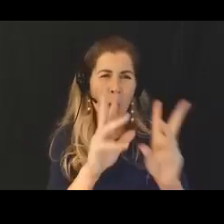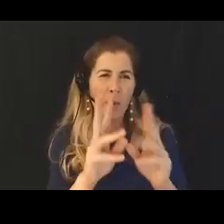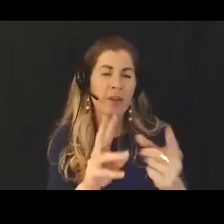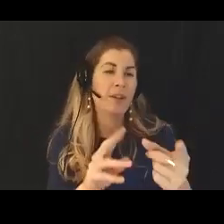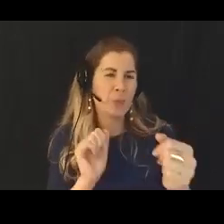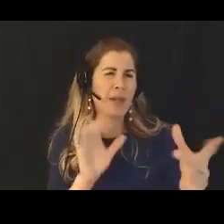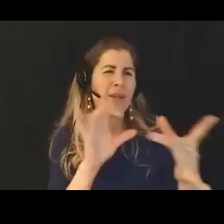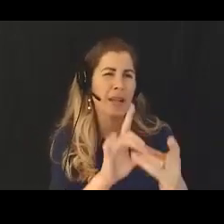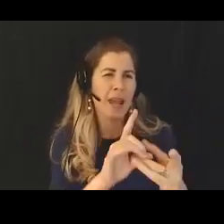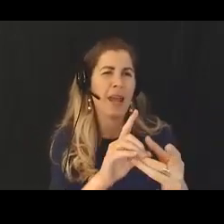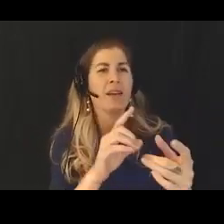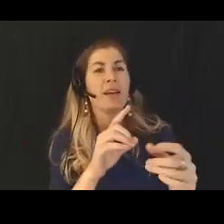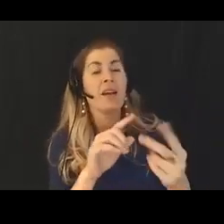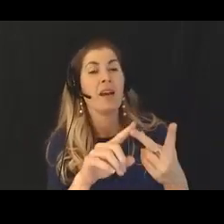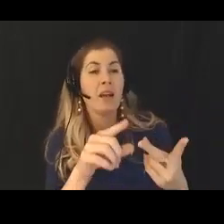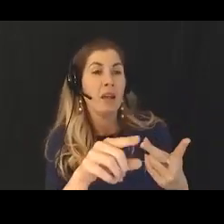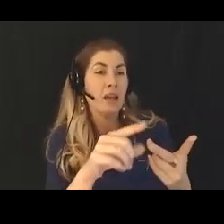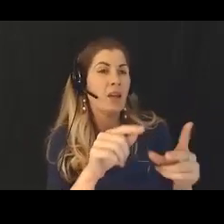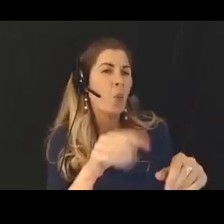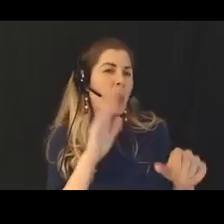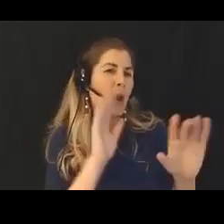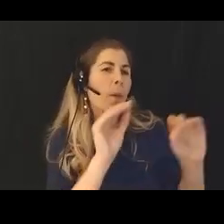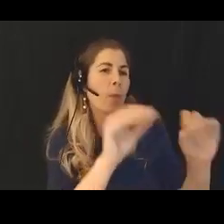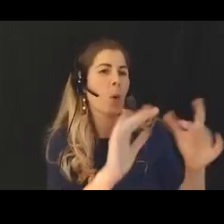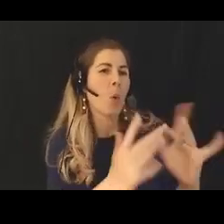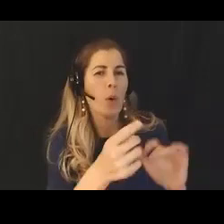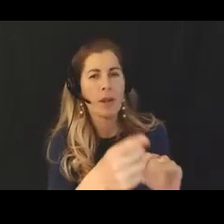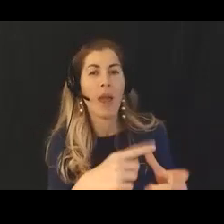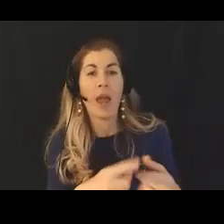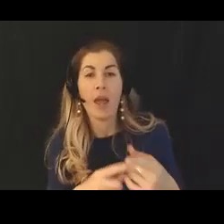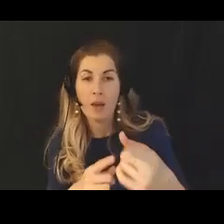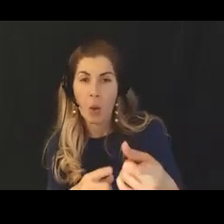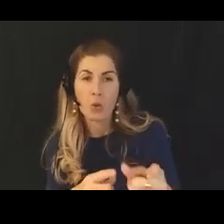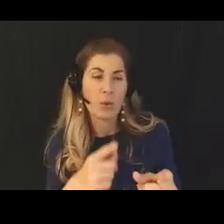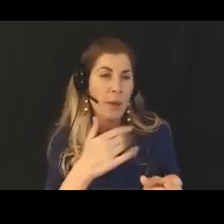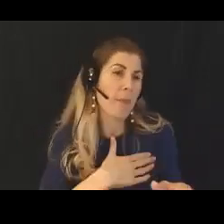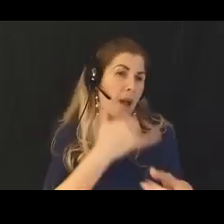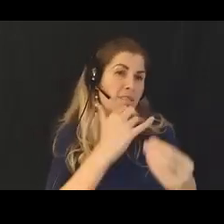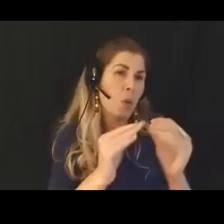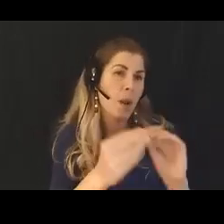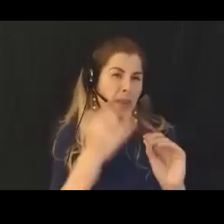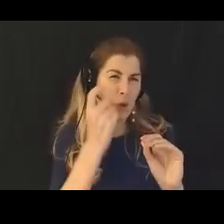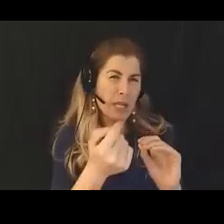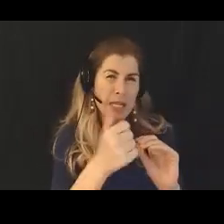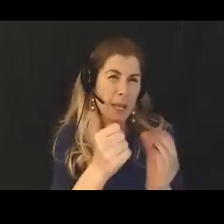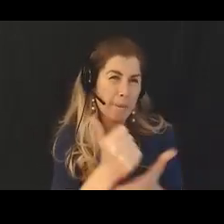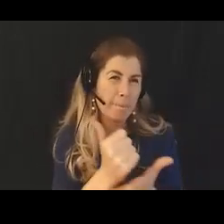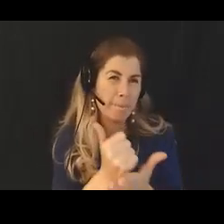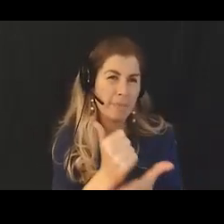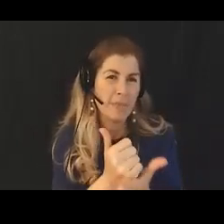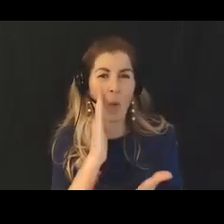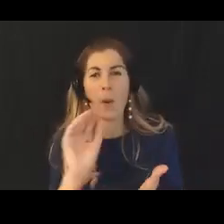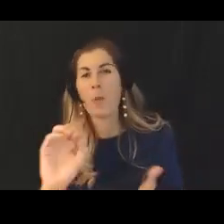my phone number if you need to give me a call if you get bumped out. I will chat that out to you in just a moment as well, so you'll have it